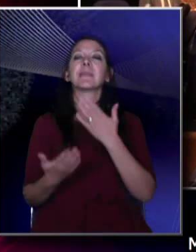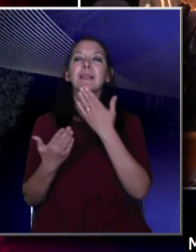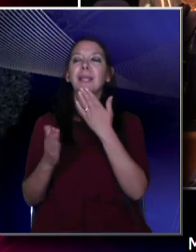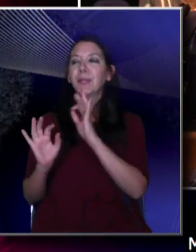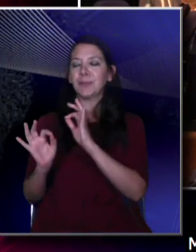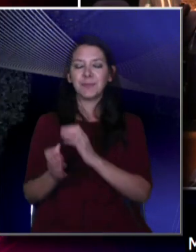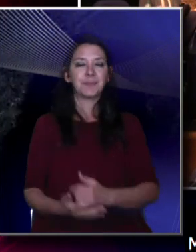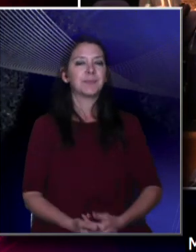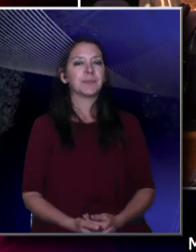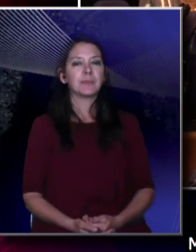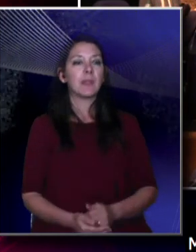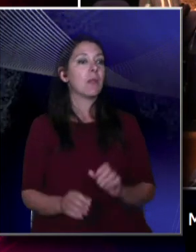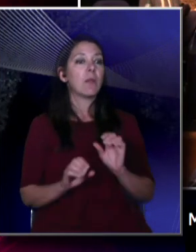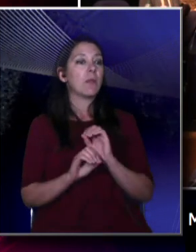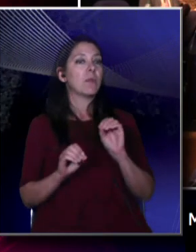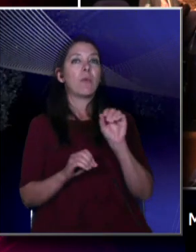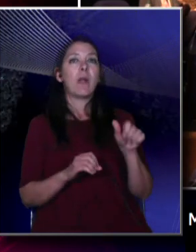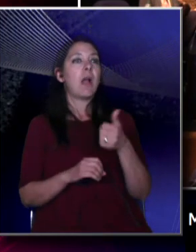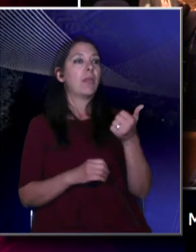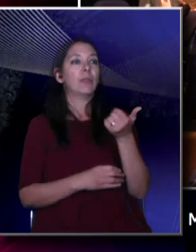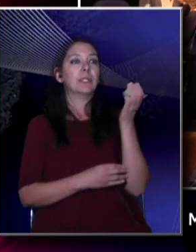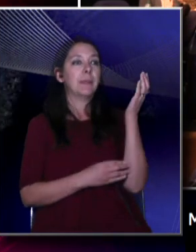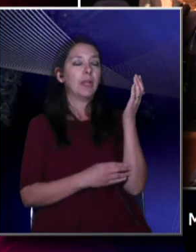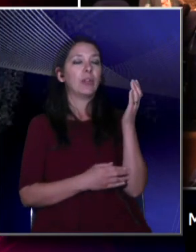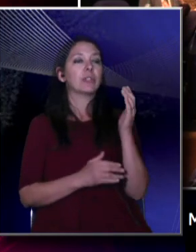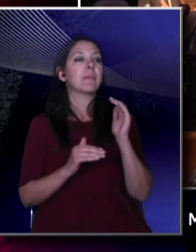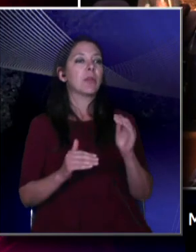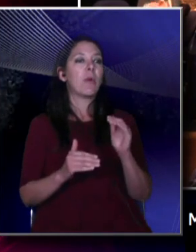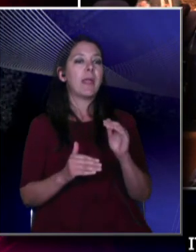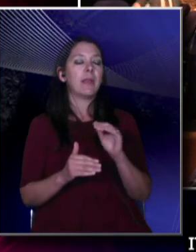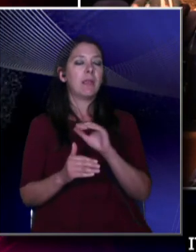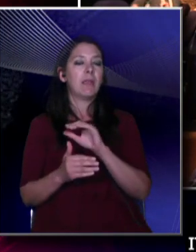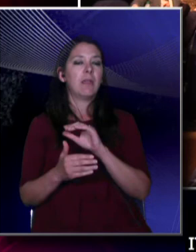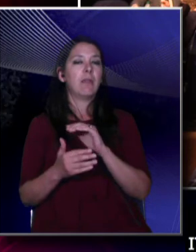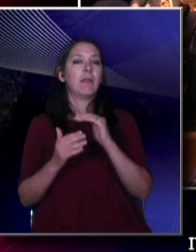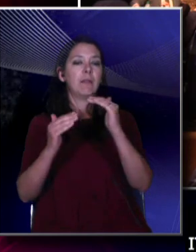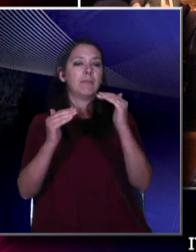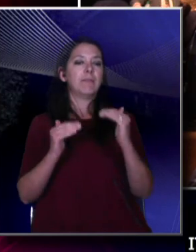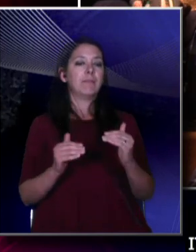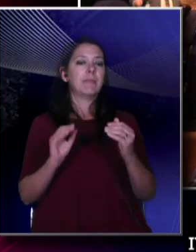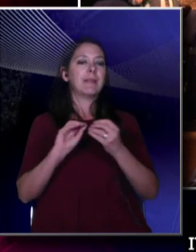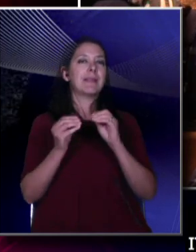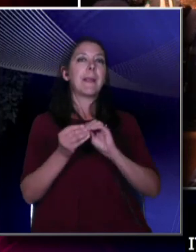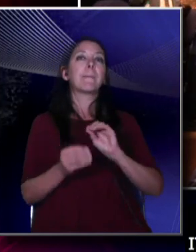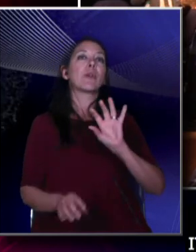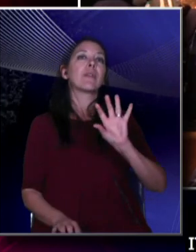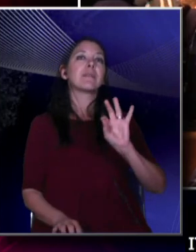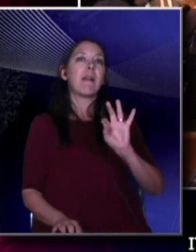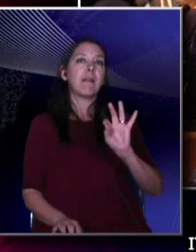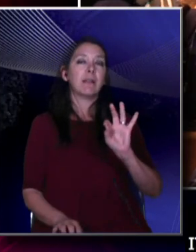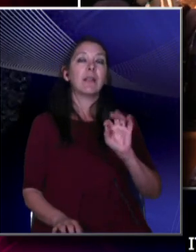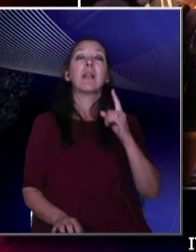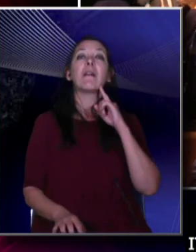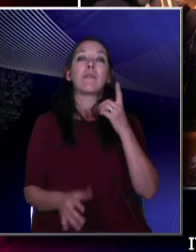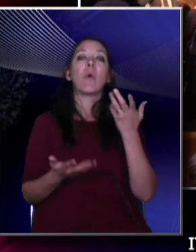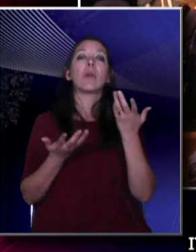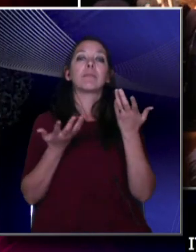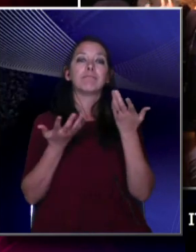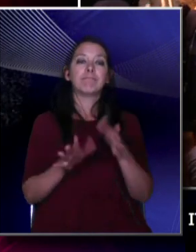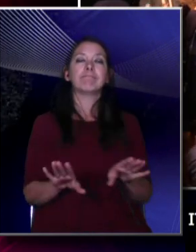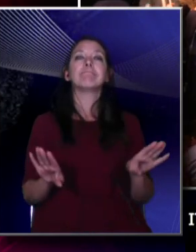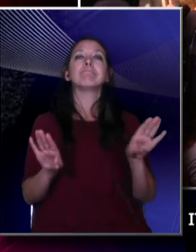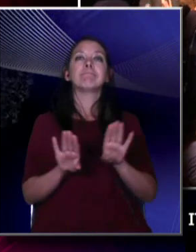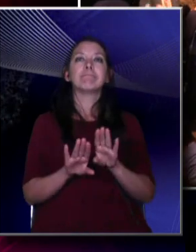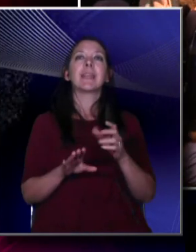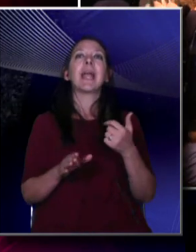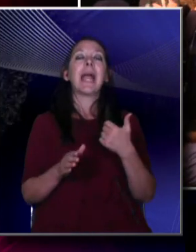If there are no other speakers, I'm going to move to item number 9, is adjournment. I move we adjourn